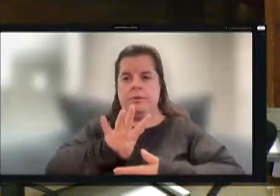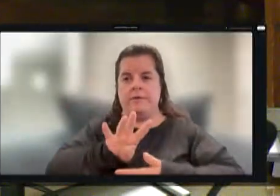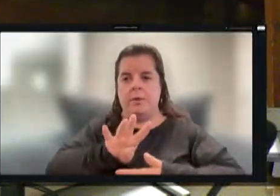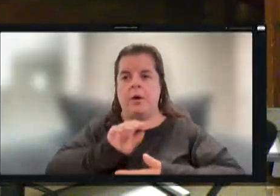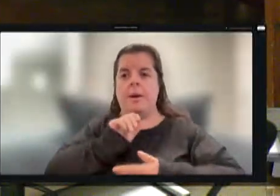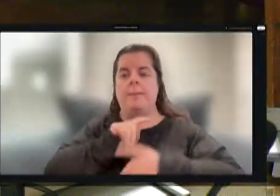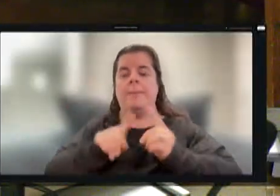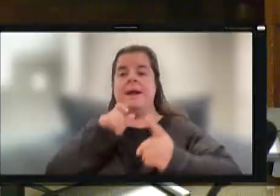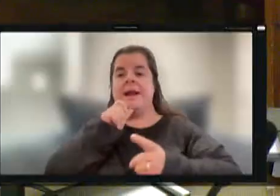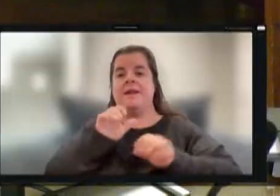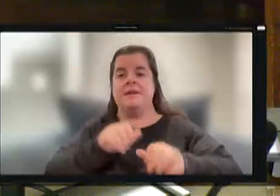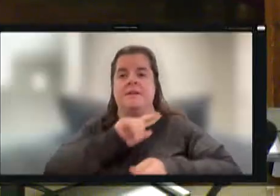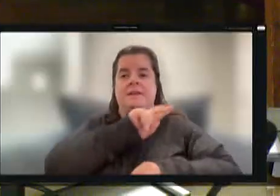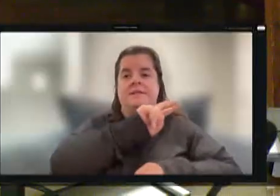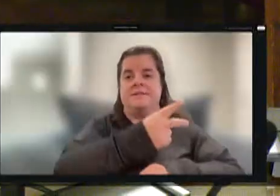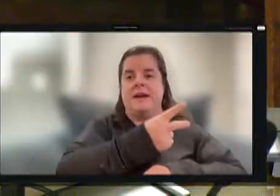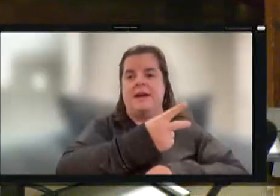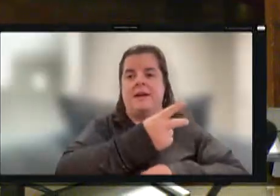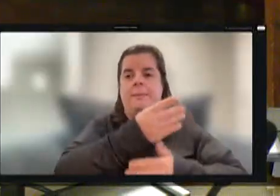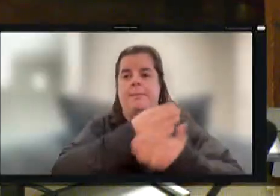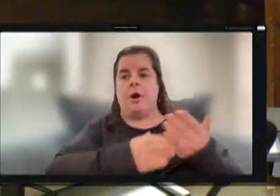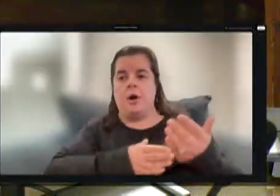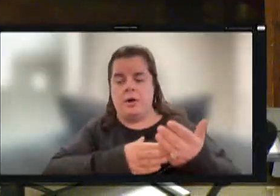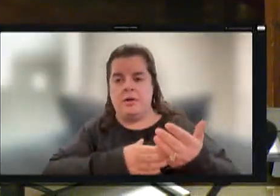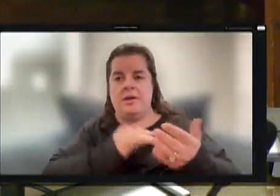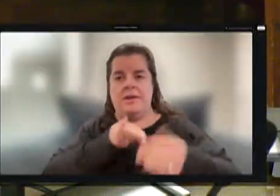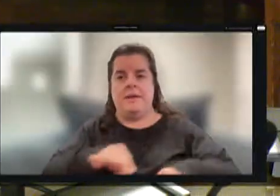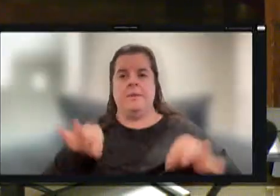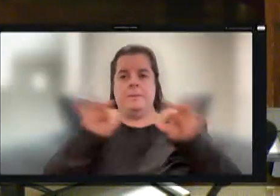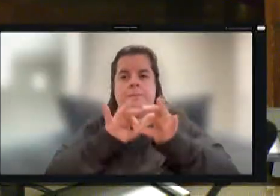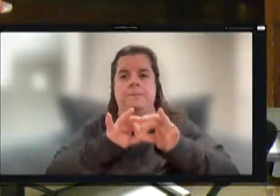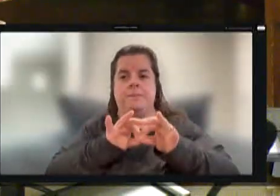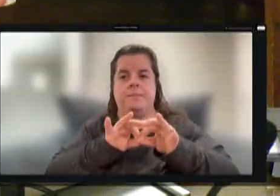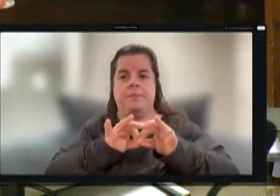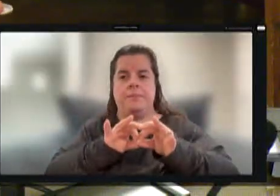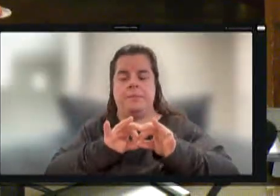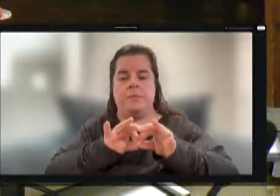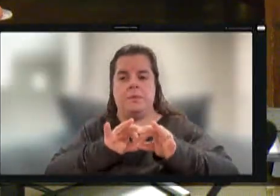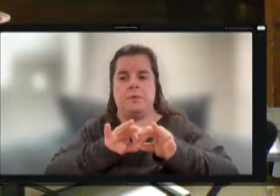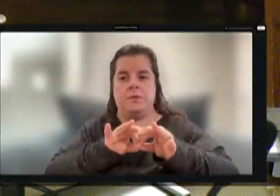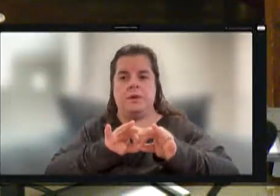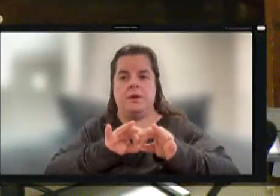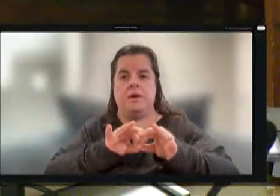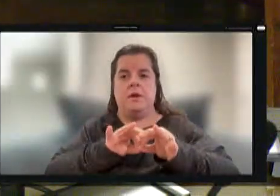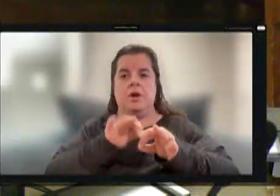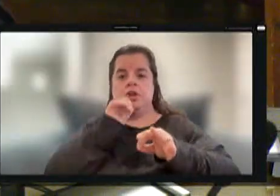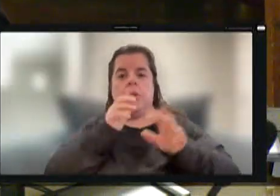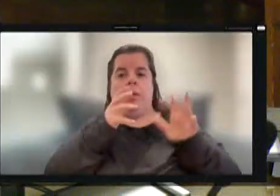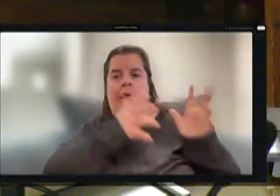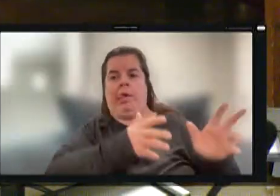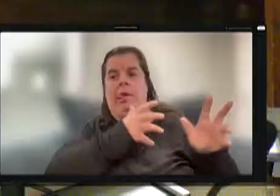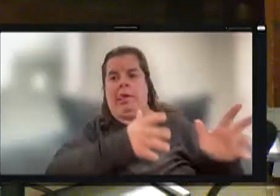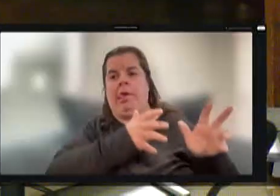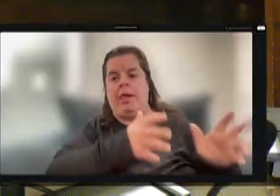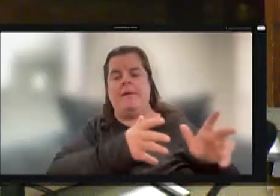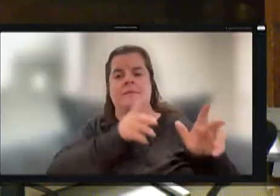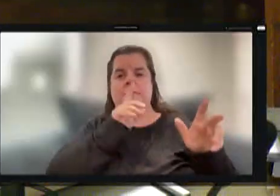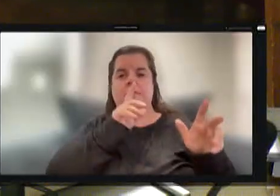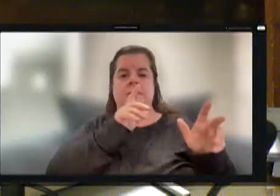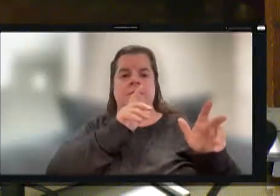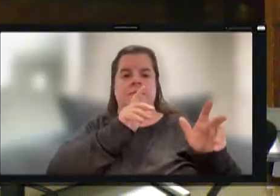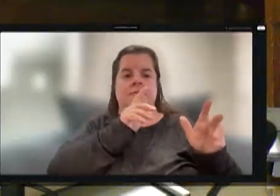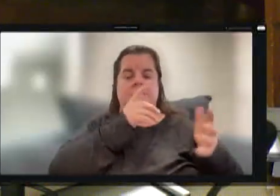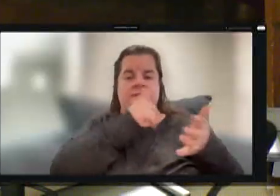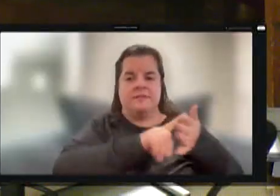done the second half, as I mentioned to you all, is critical, which is then not let the study just sit on a shelf. You have to actually implement the